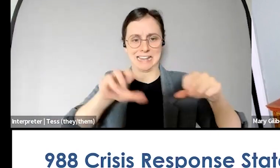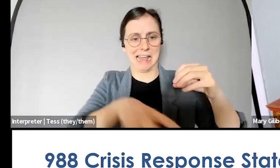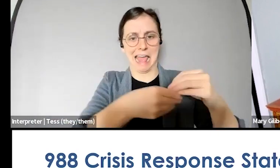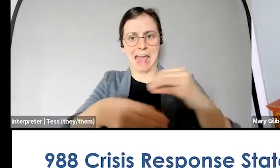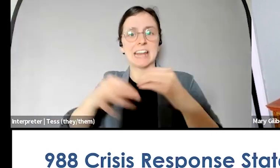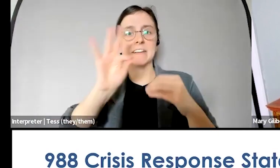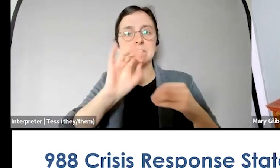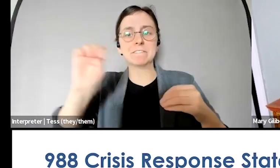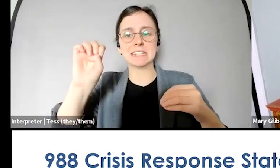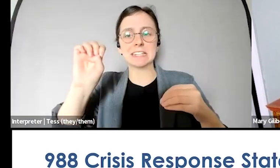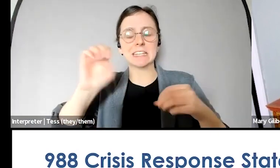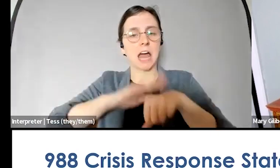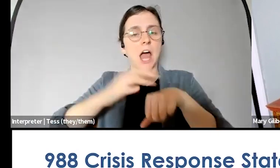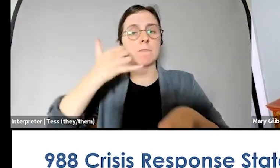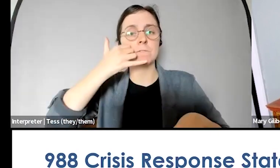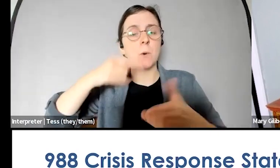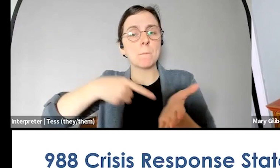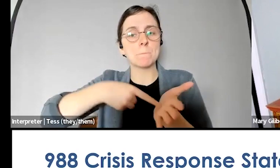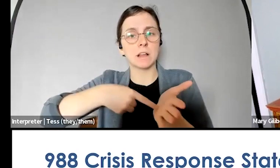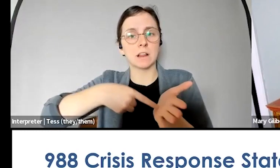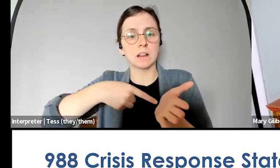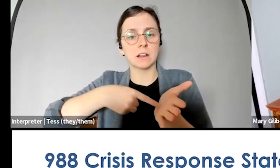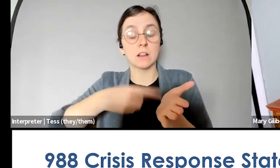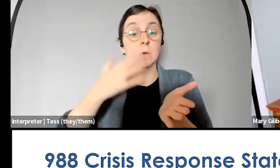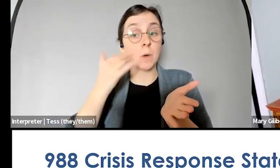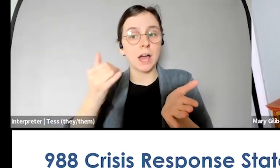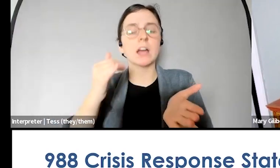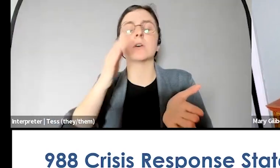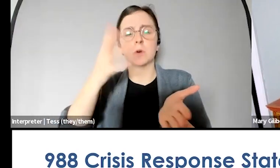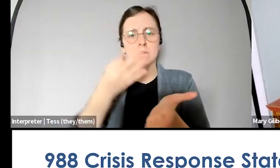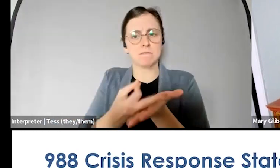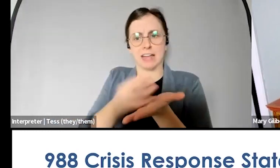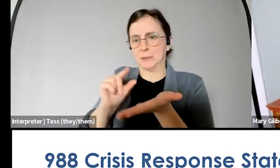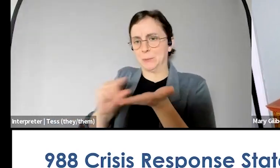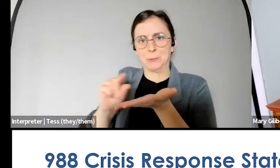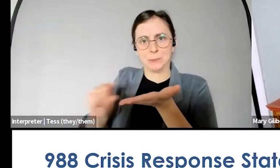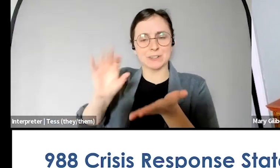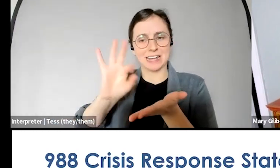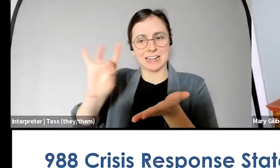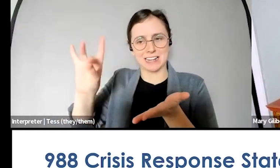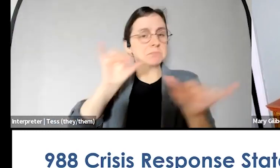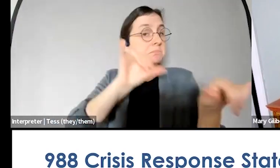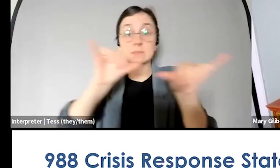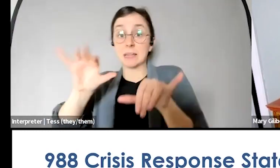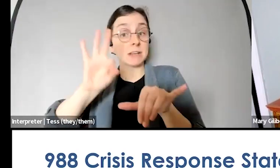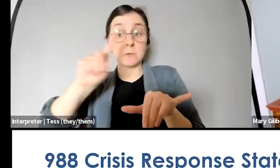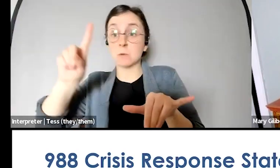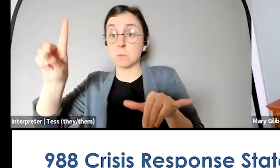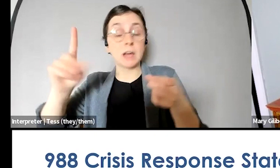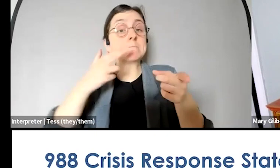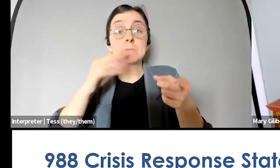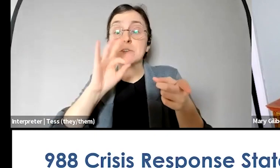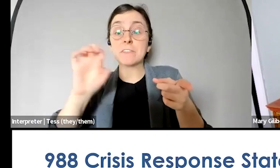to finance the system. That's the way 911 is allowed to be financed as well. And you see here